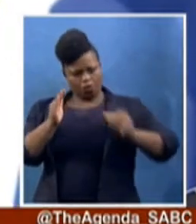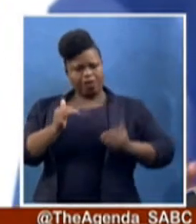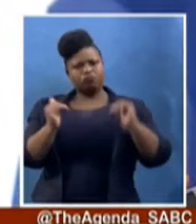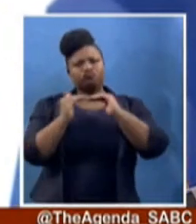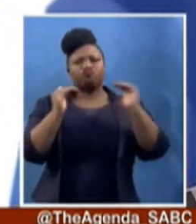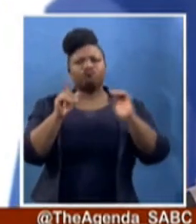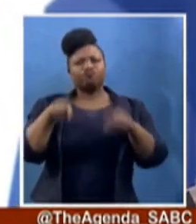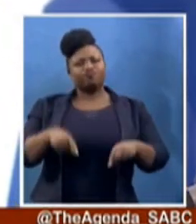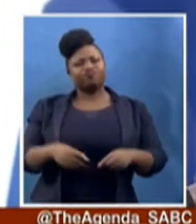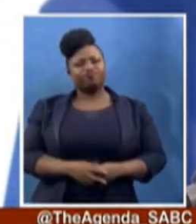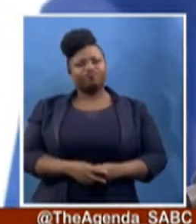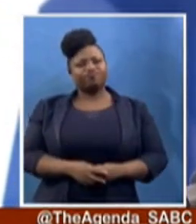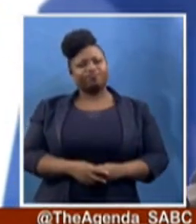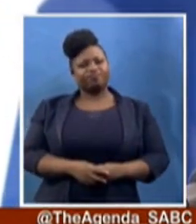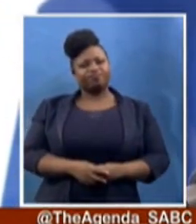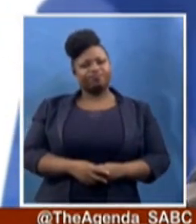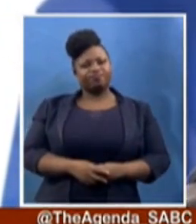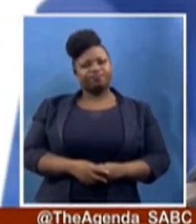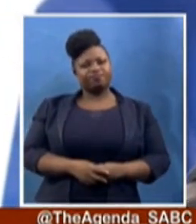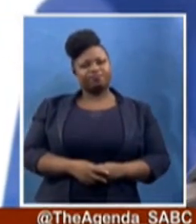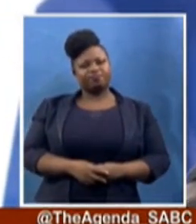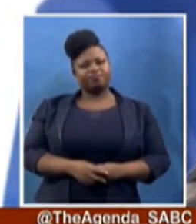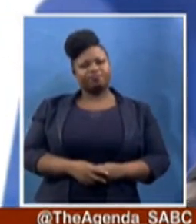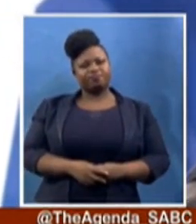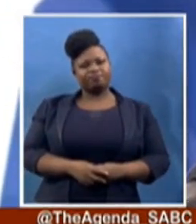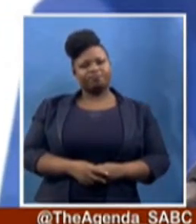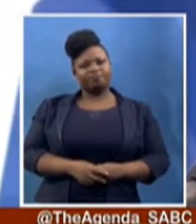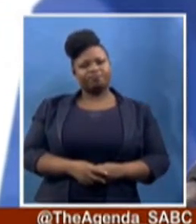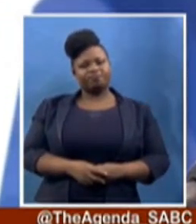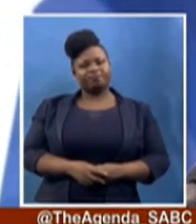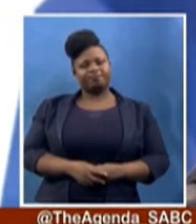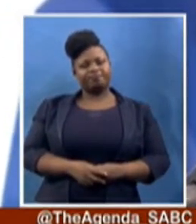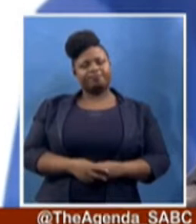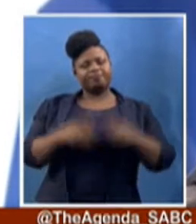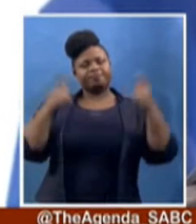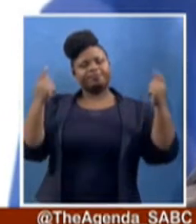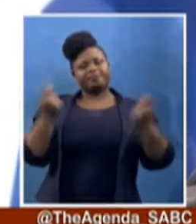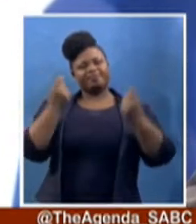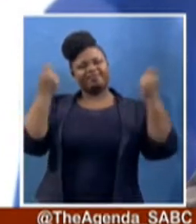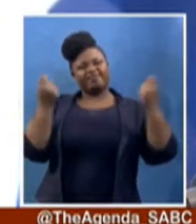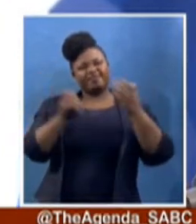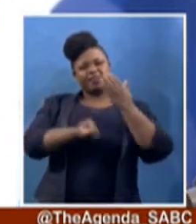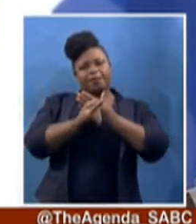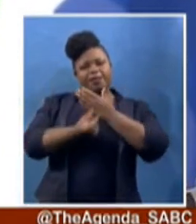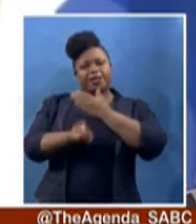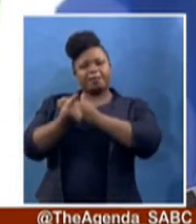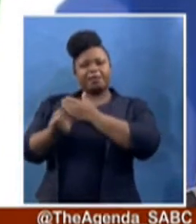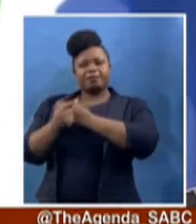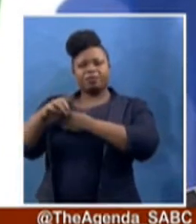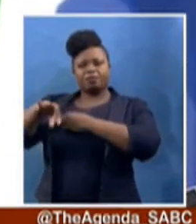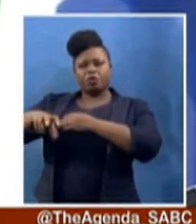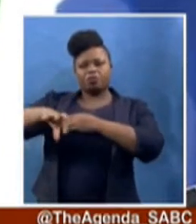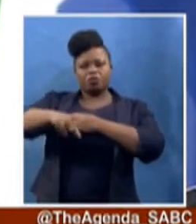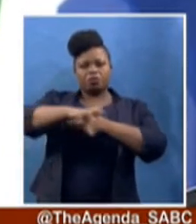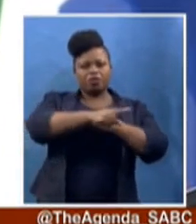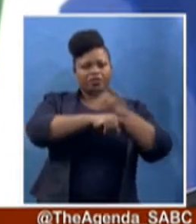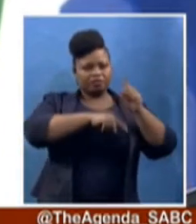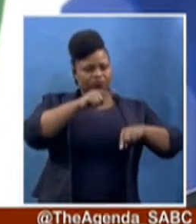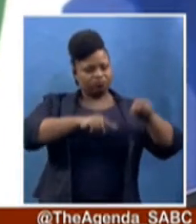There are celebrations taking place across the nation, and we will be waving the national